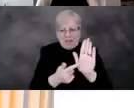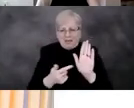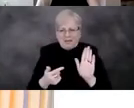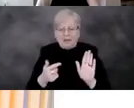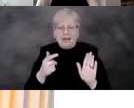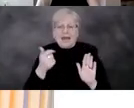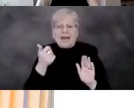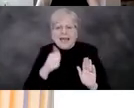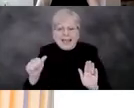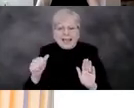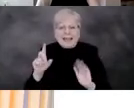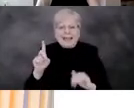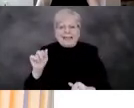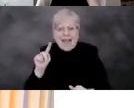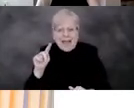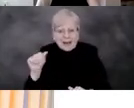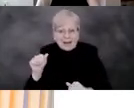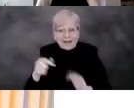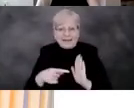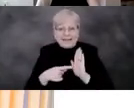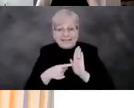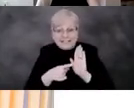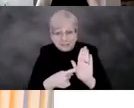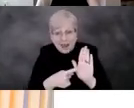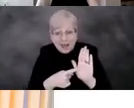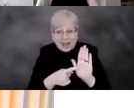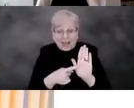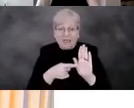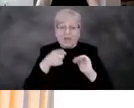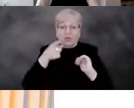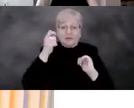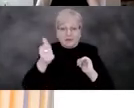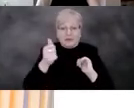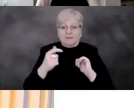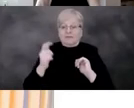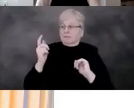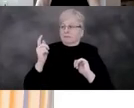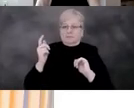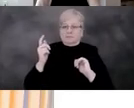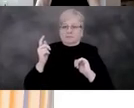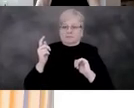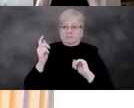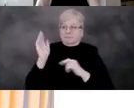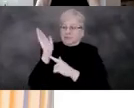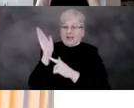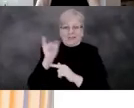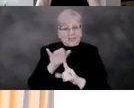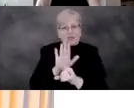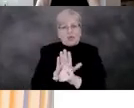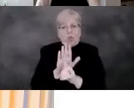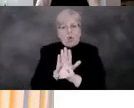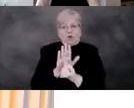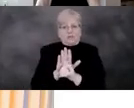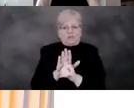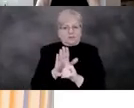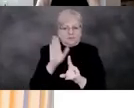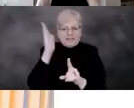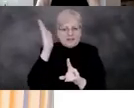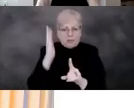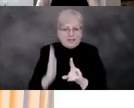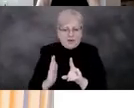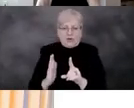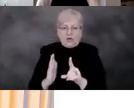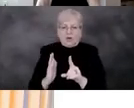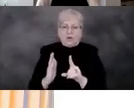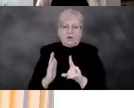data, um, that you present, is yours, whether in a formal